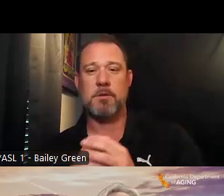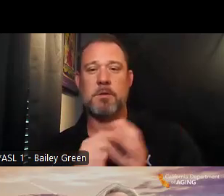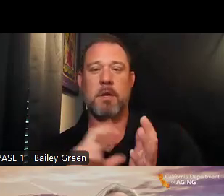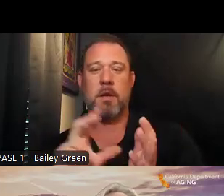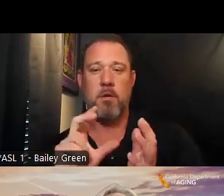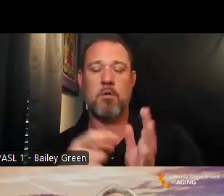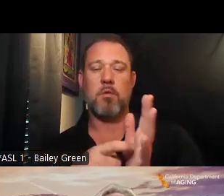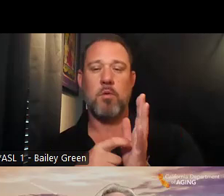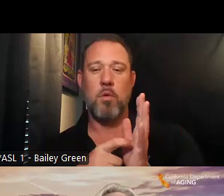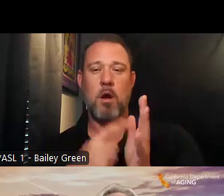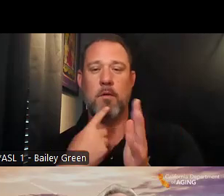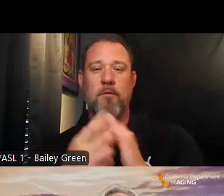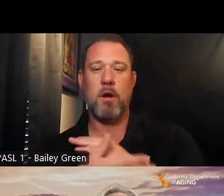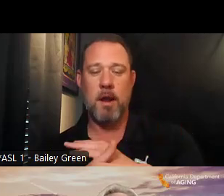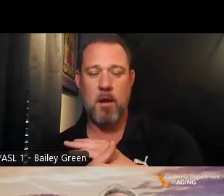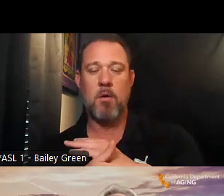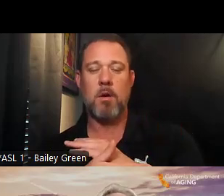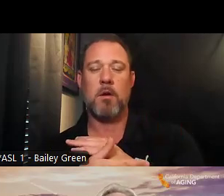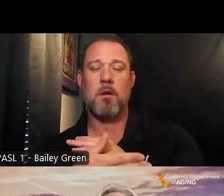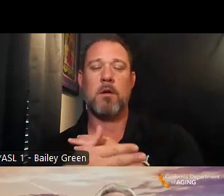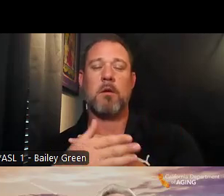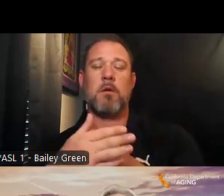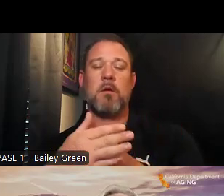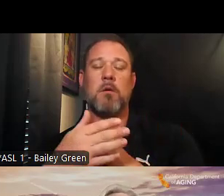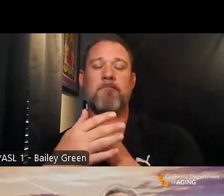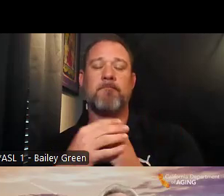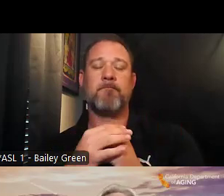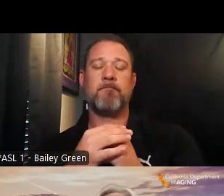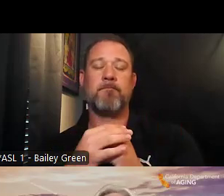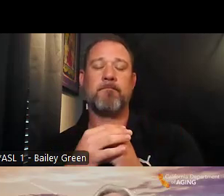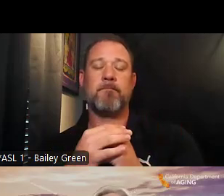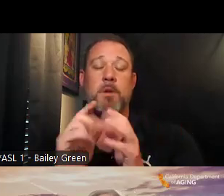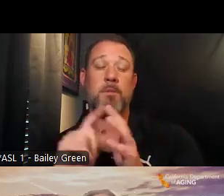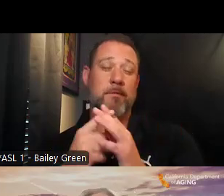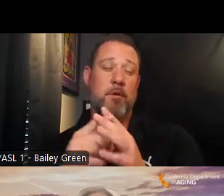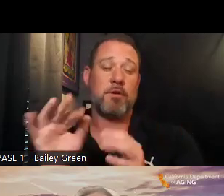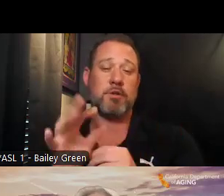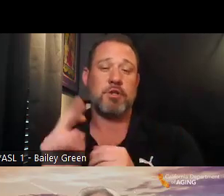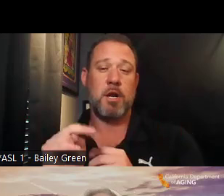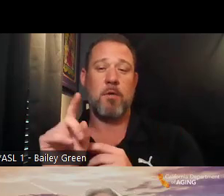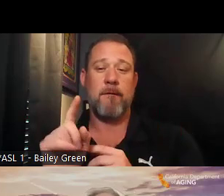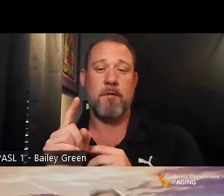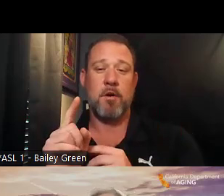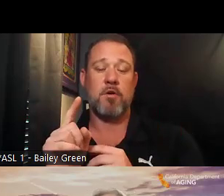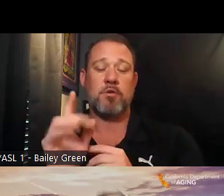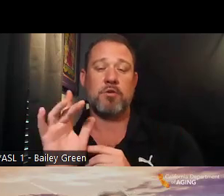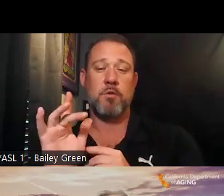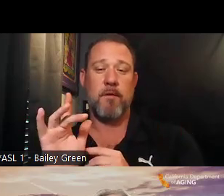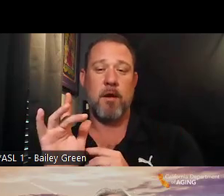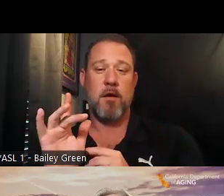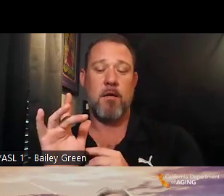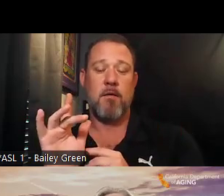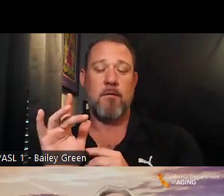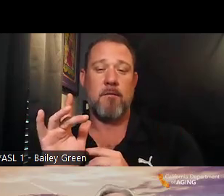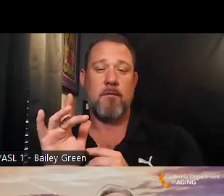engagement requirements for the county integrated plans became effective January 1st of 2025.